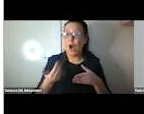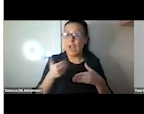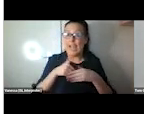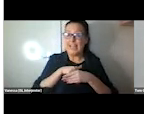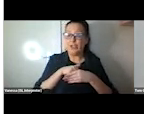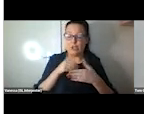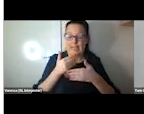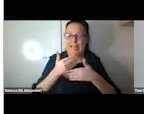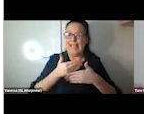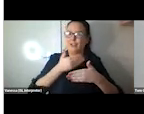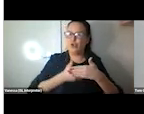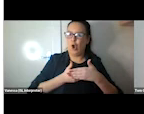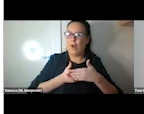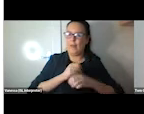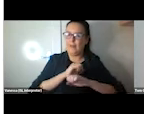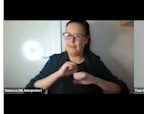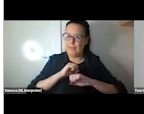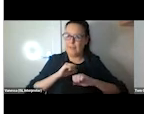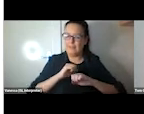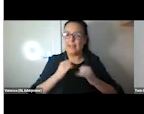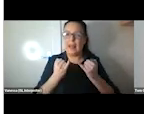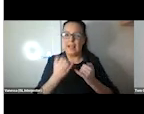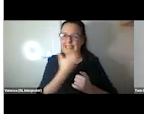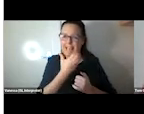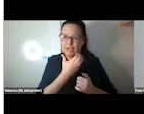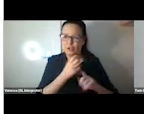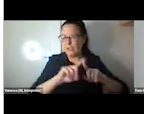sanitary accommodation and so on. But it also covers a range of